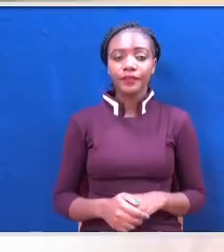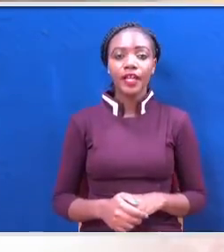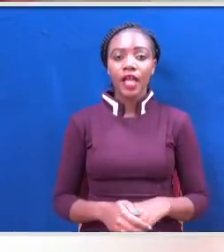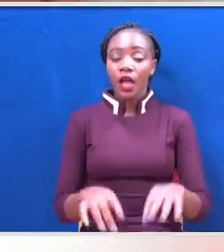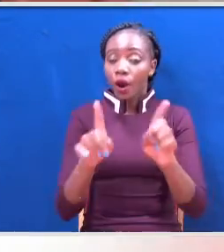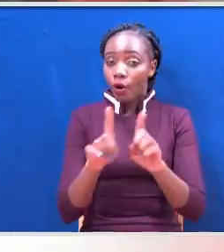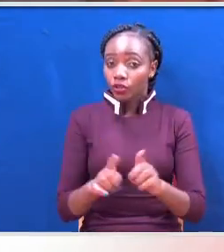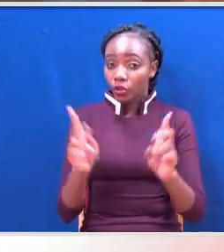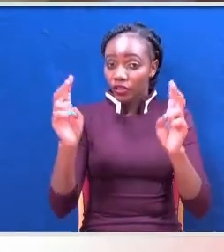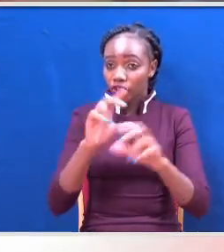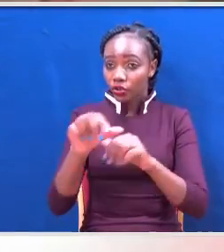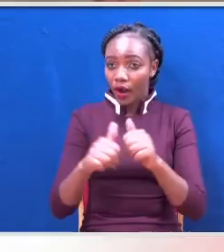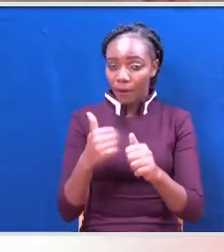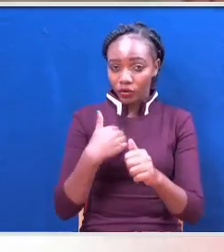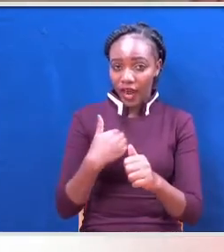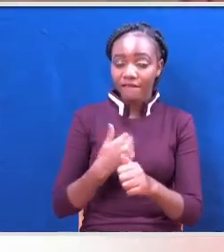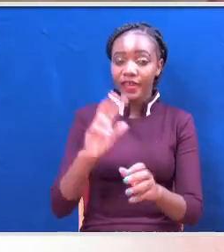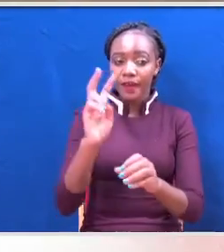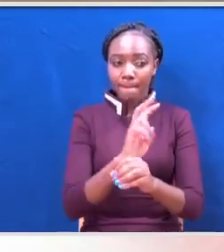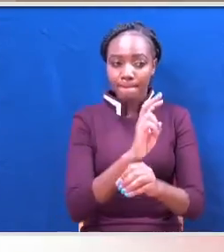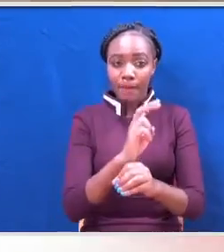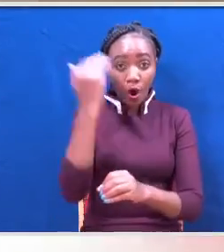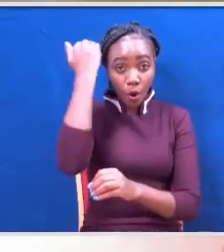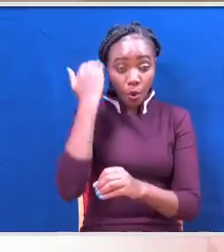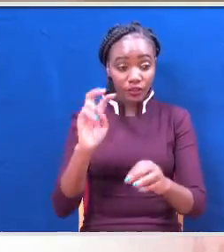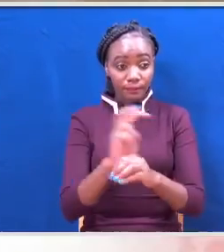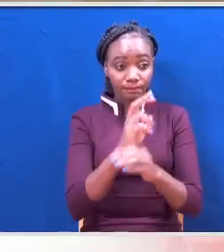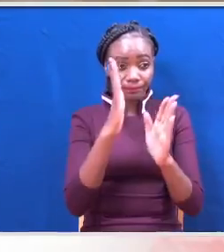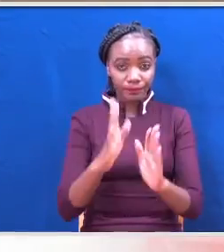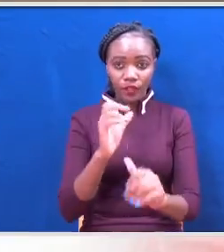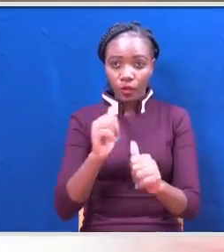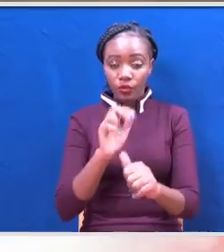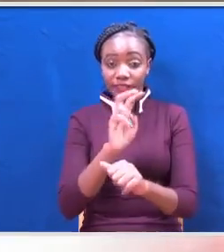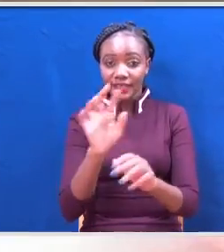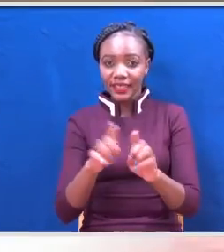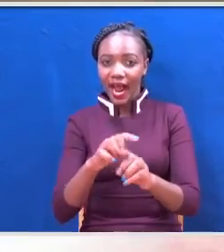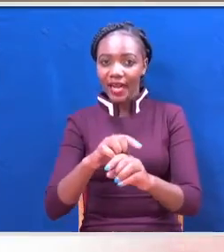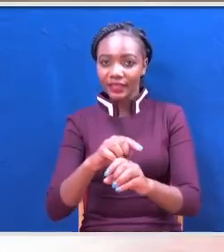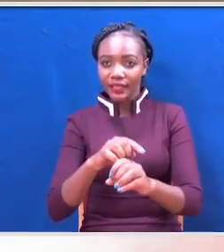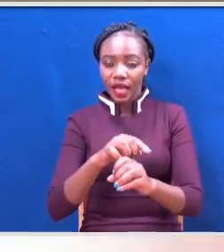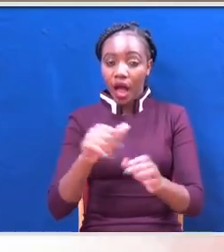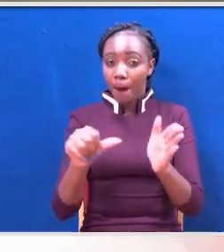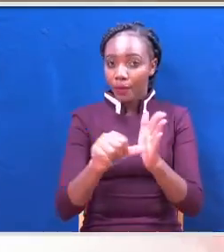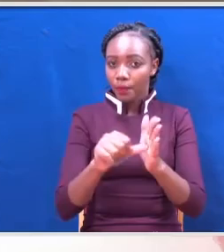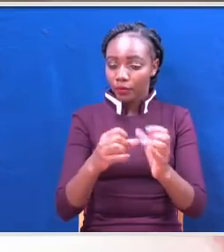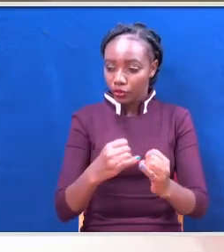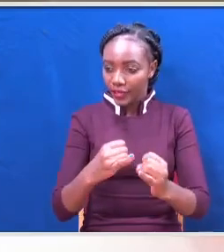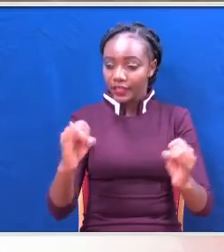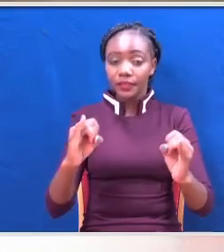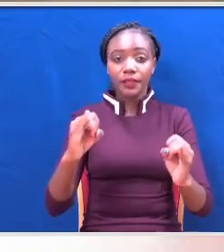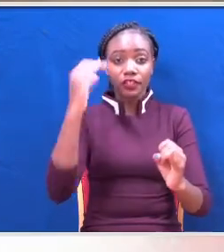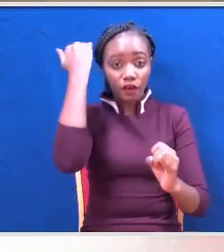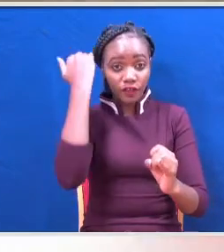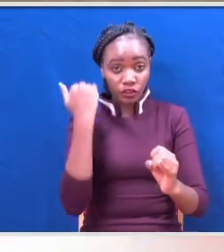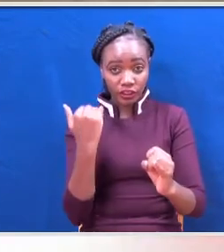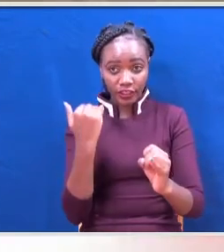controversial creation of an ombudsman office, which is majorly seen as threat to the independence of judiciary, Muturi says the clause